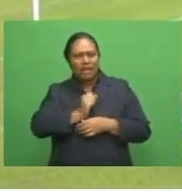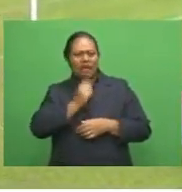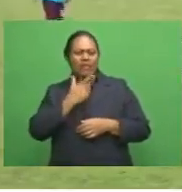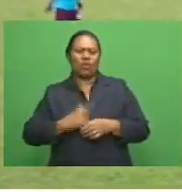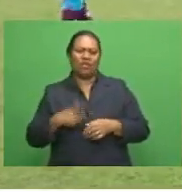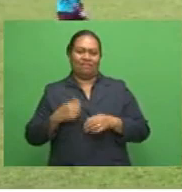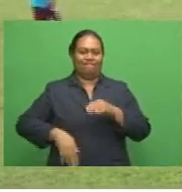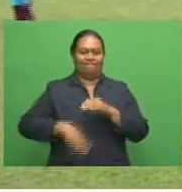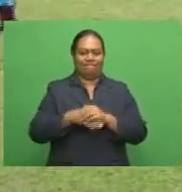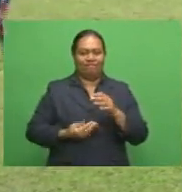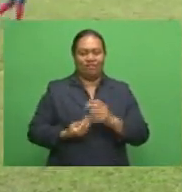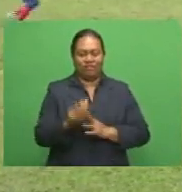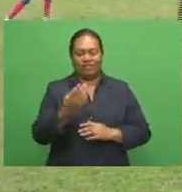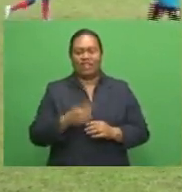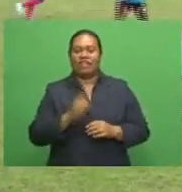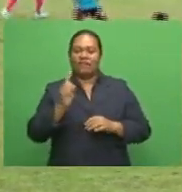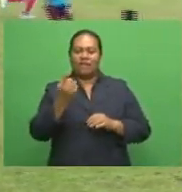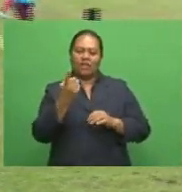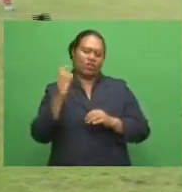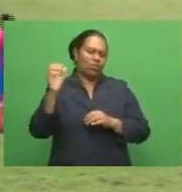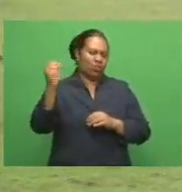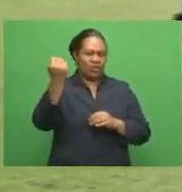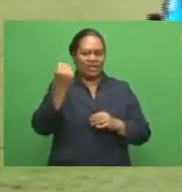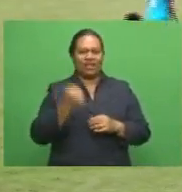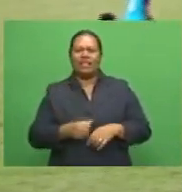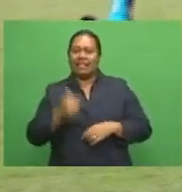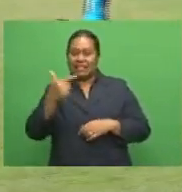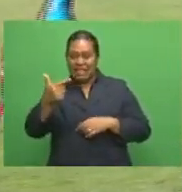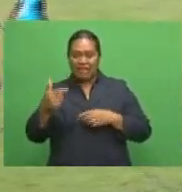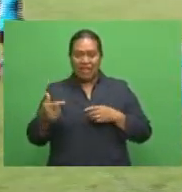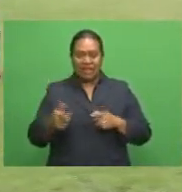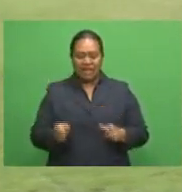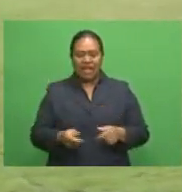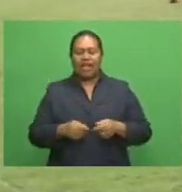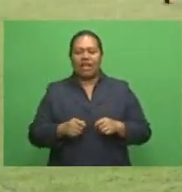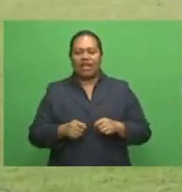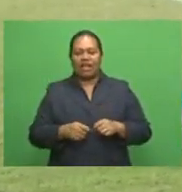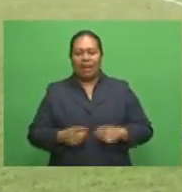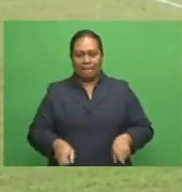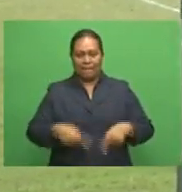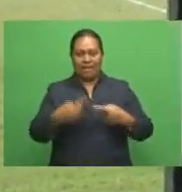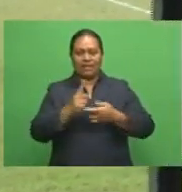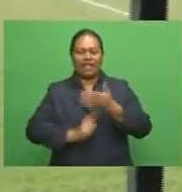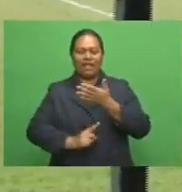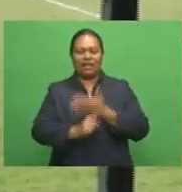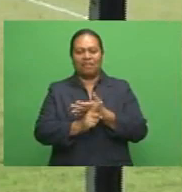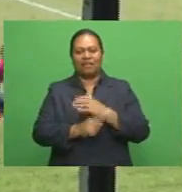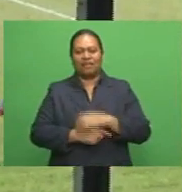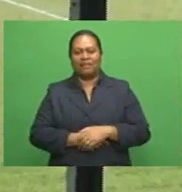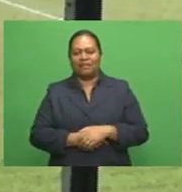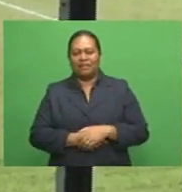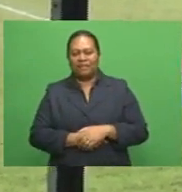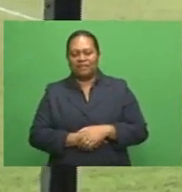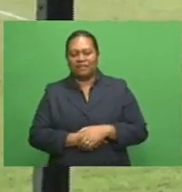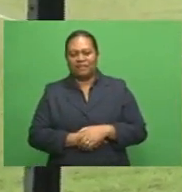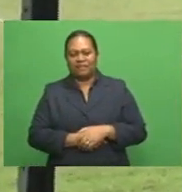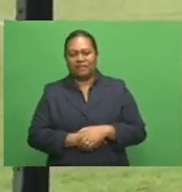goal to give his side their first win from 7 matches and the much-needed 3 points in the VPL table.